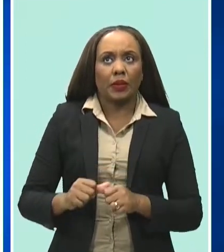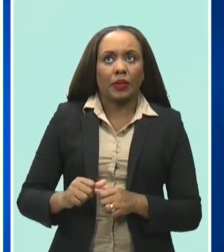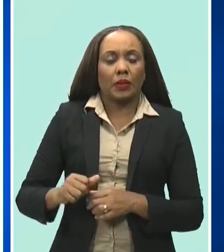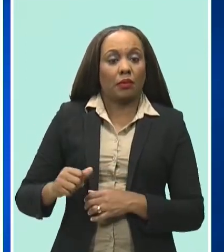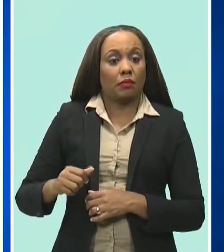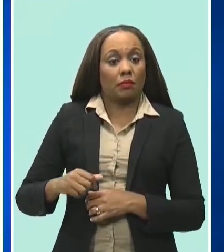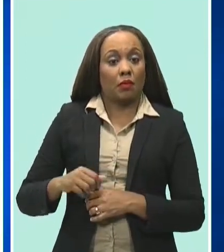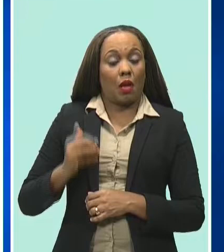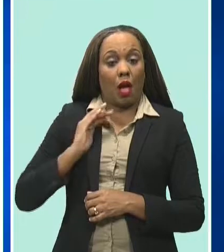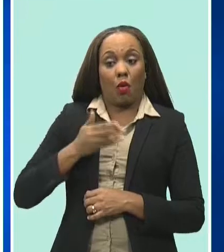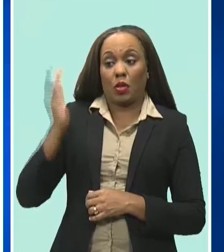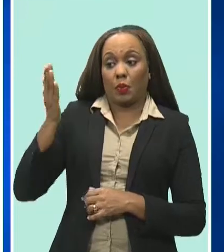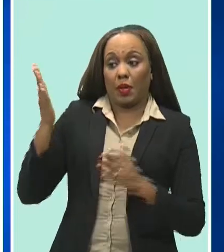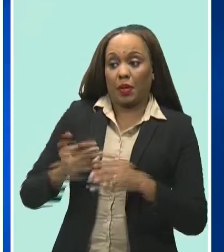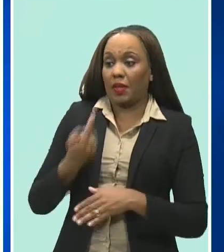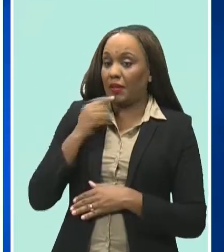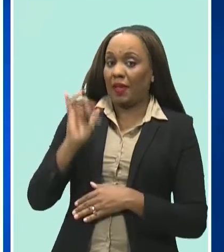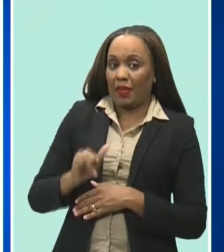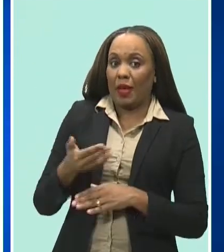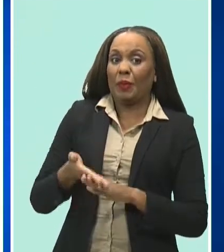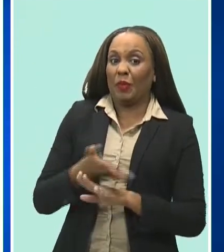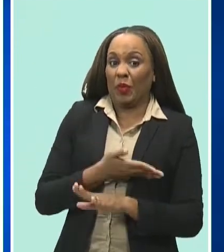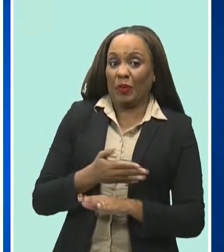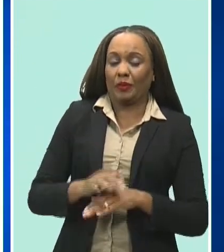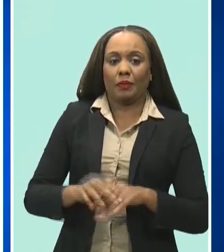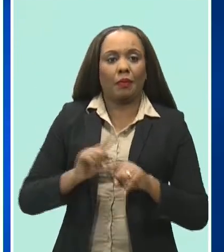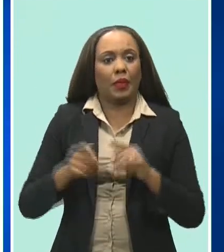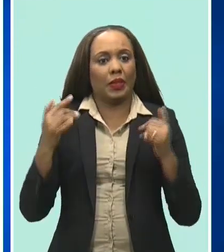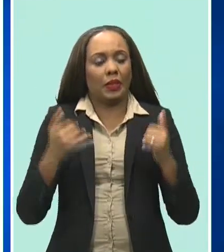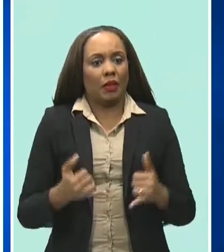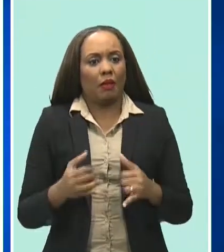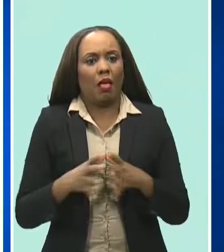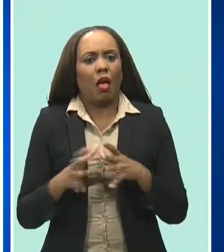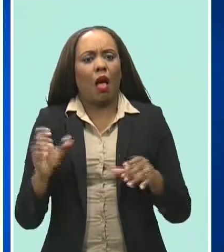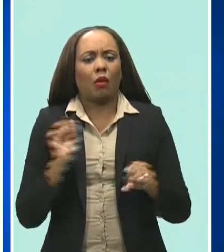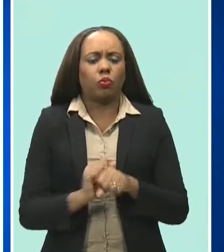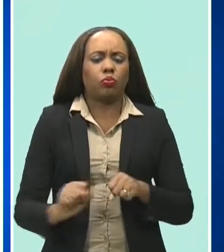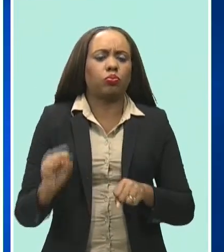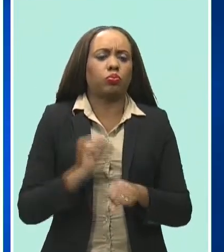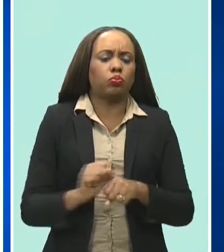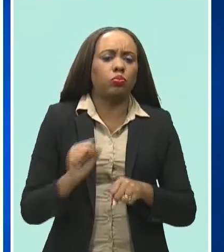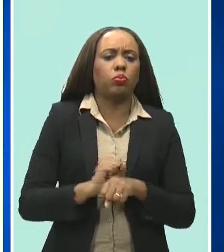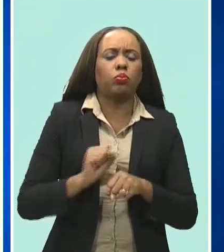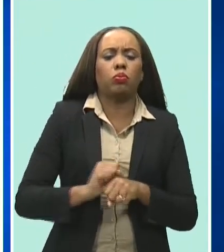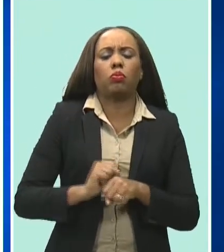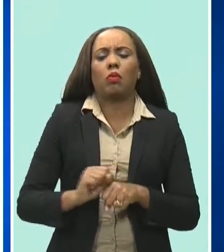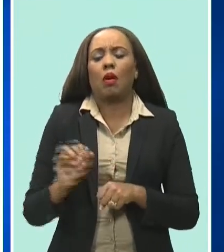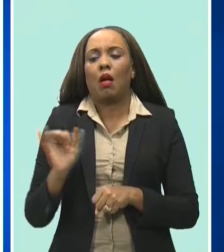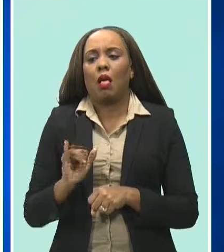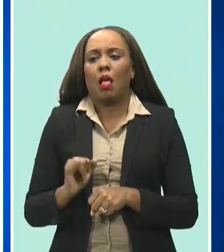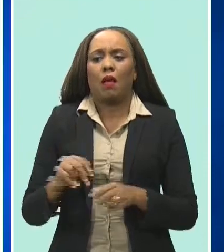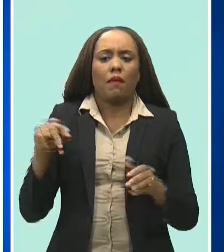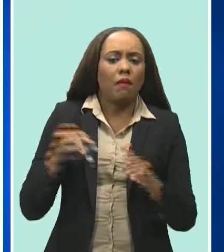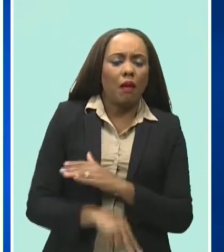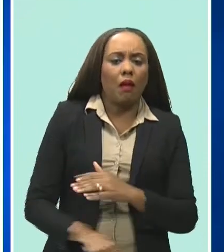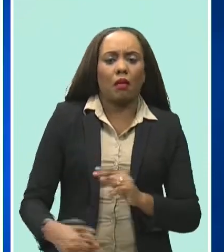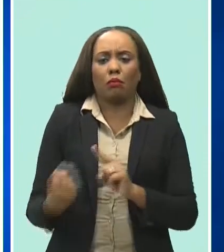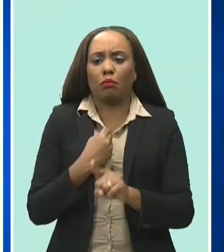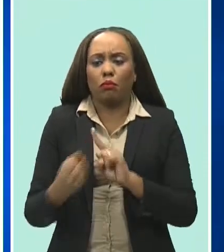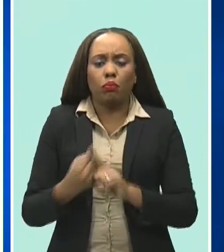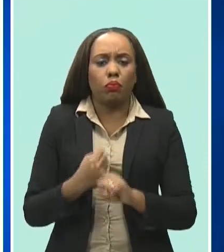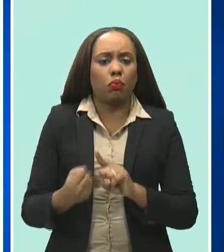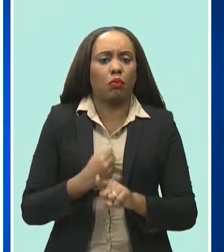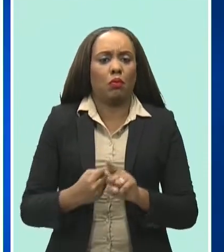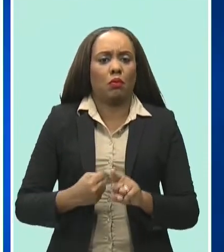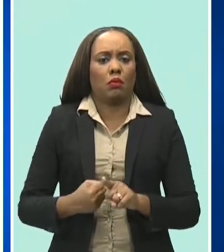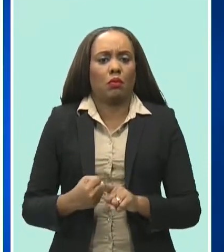started this morning. But truly, we've got lots of work to do, particularly in areas of violence against women.